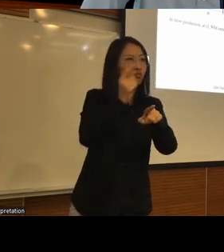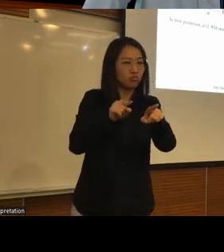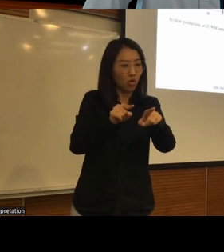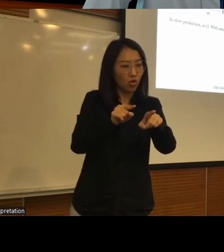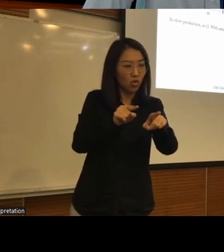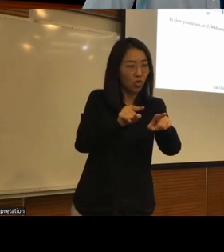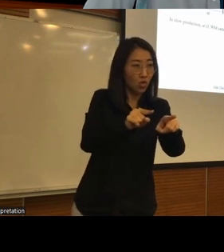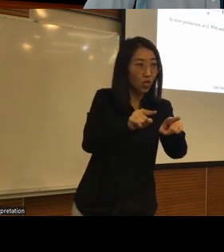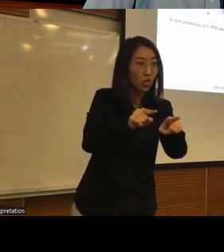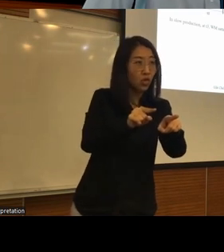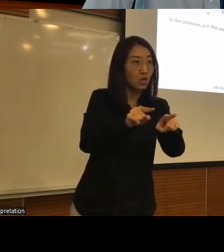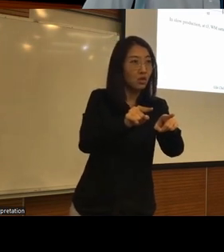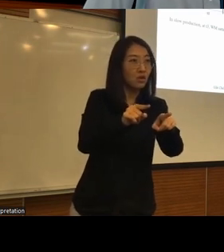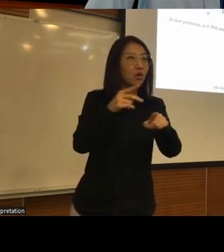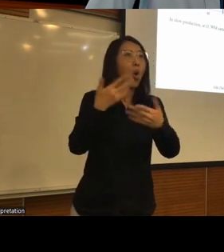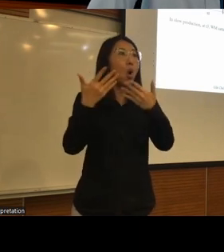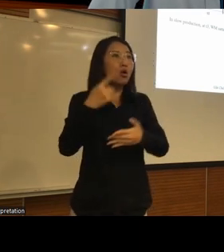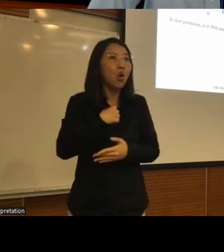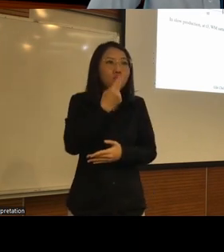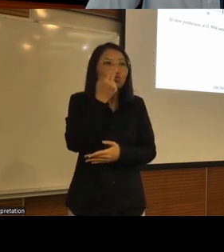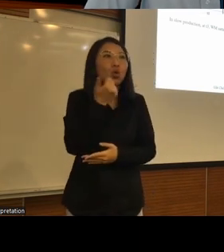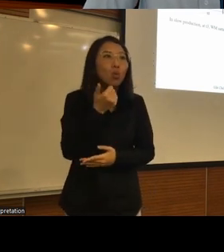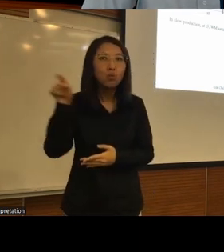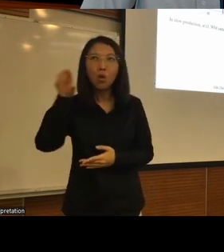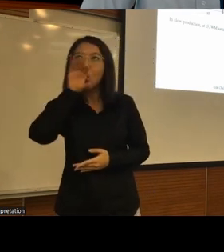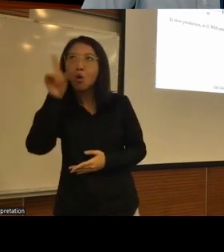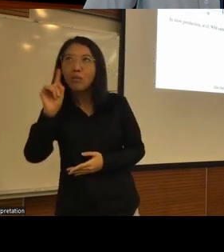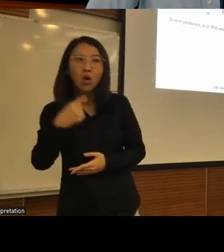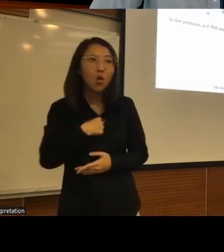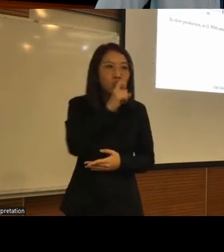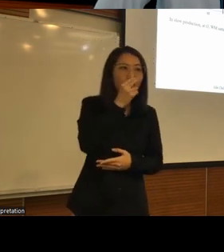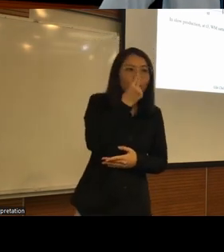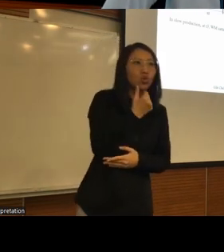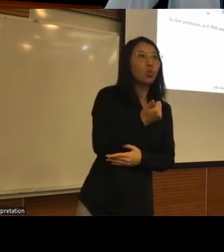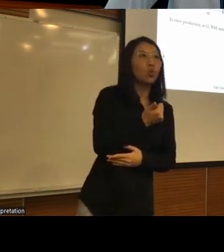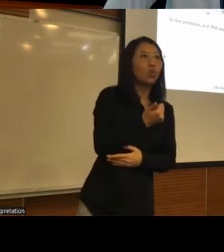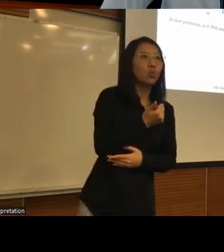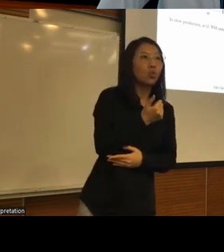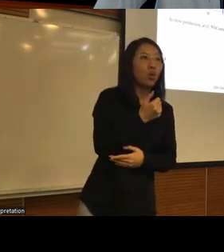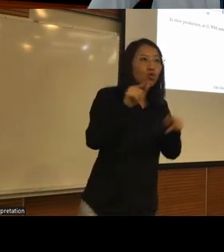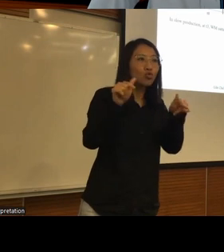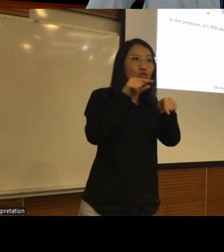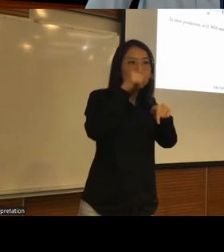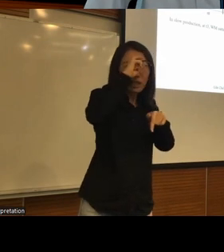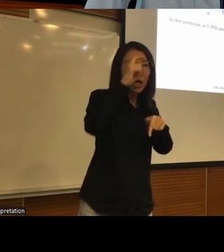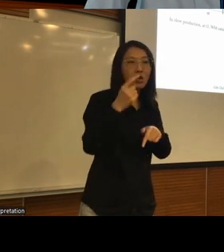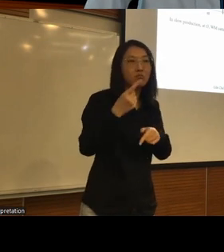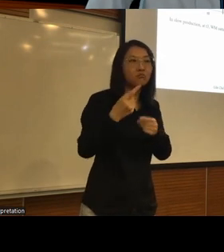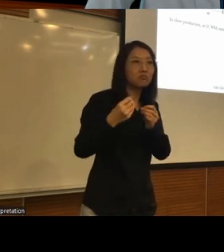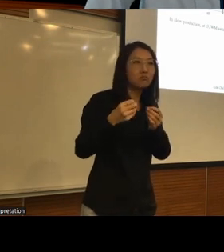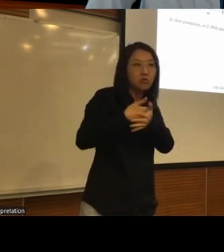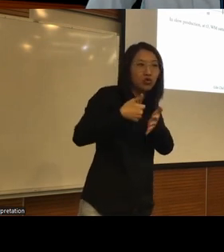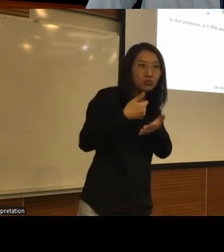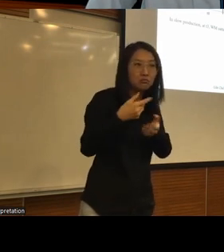Sometimes he or she anticipates, but there's no problem with working memory. If the interpreter is too slow,